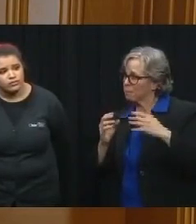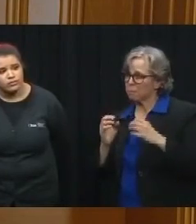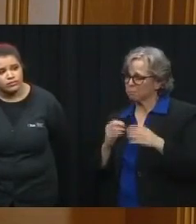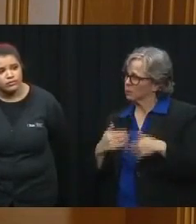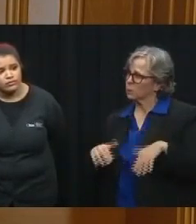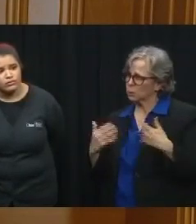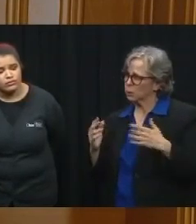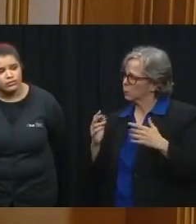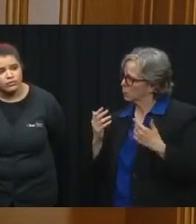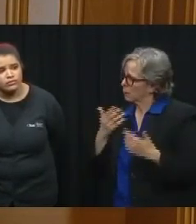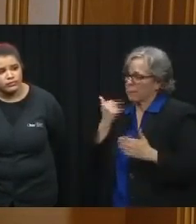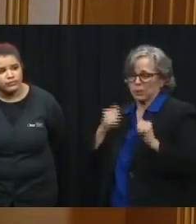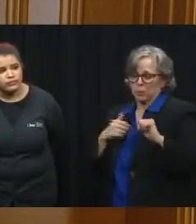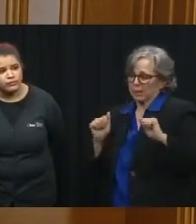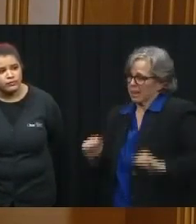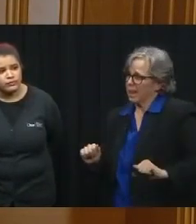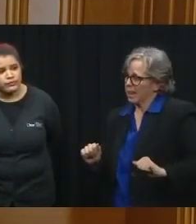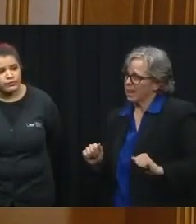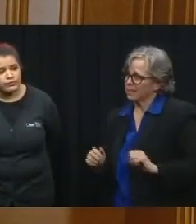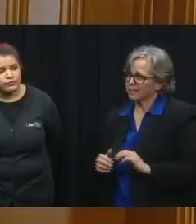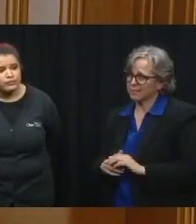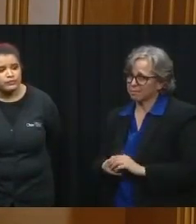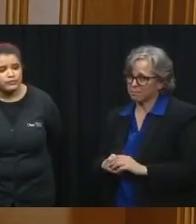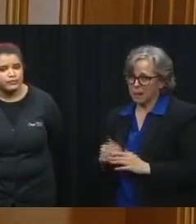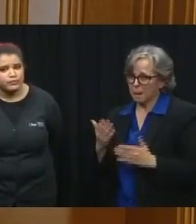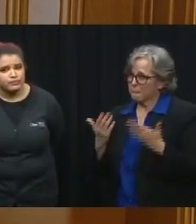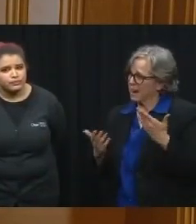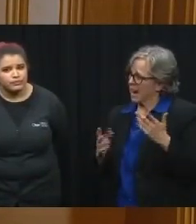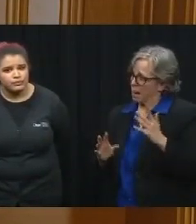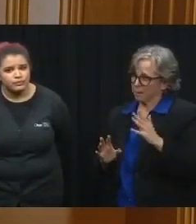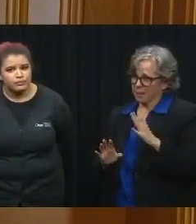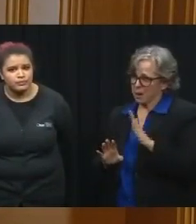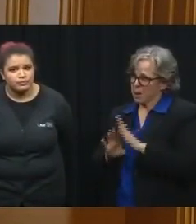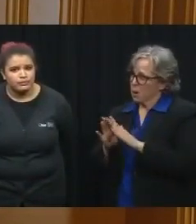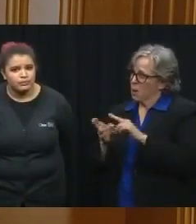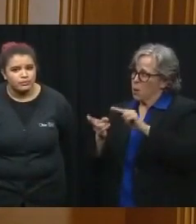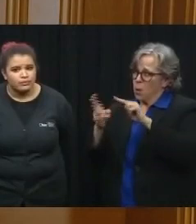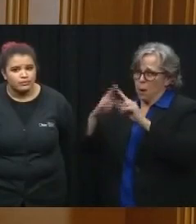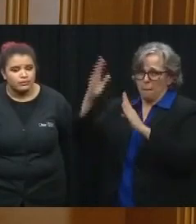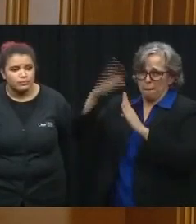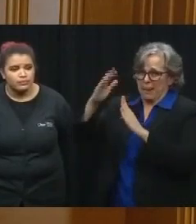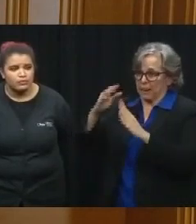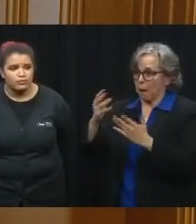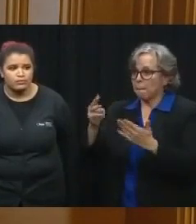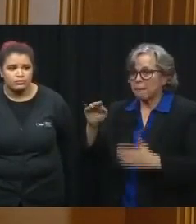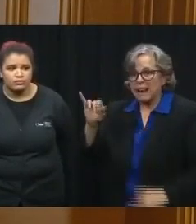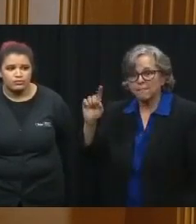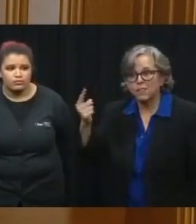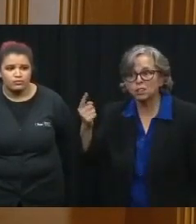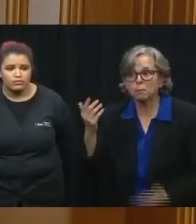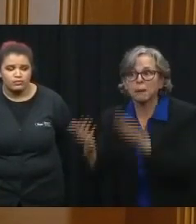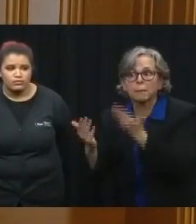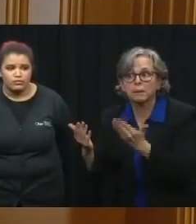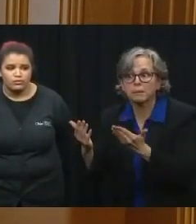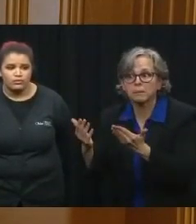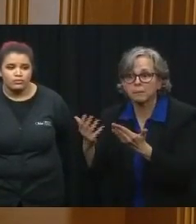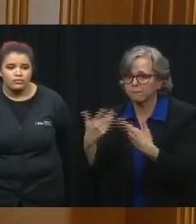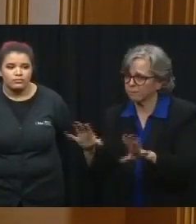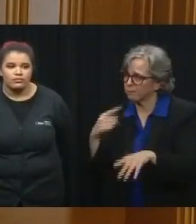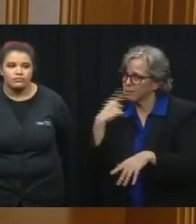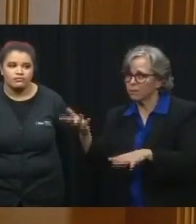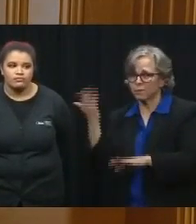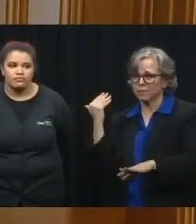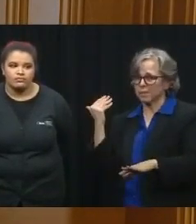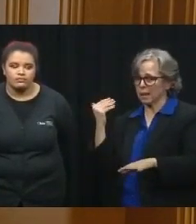we peak maybe around May 1. That's again subject constantly to change. And so again,